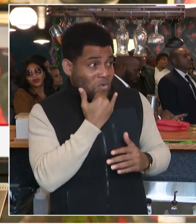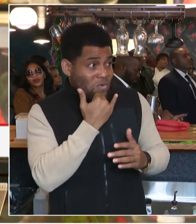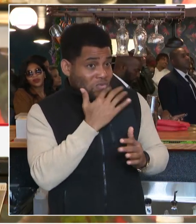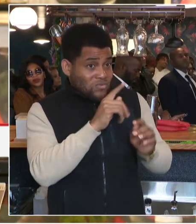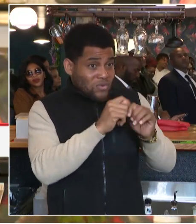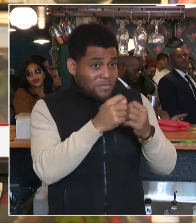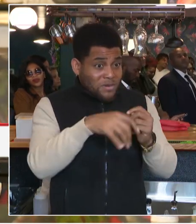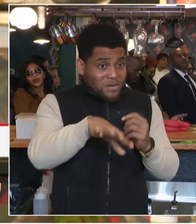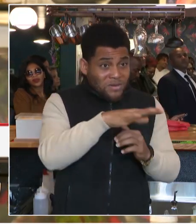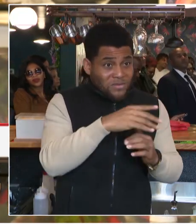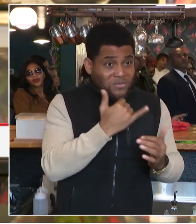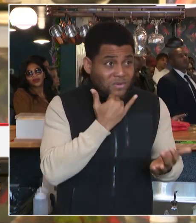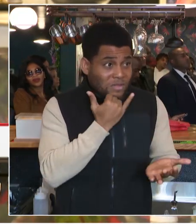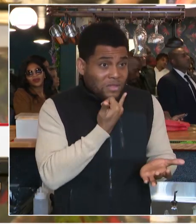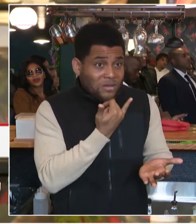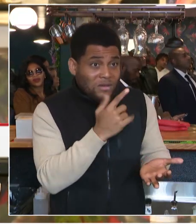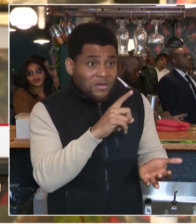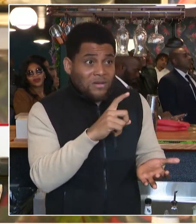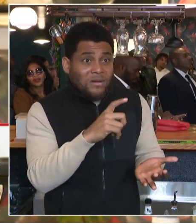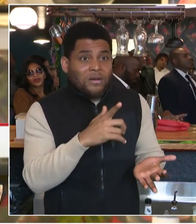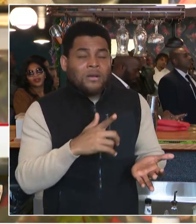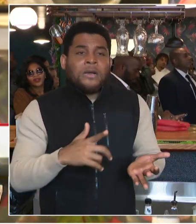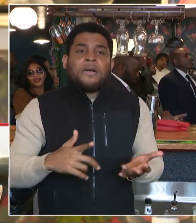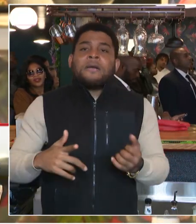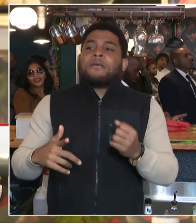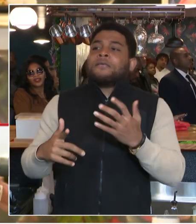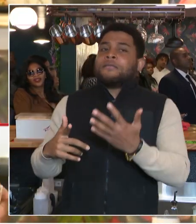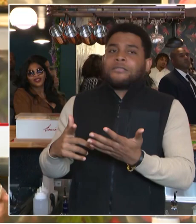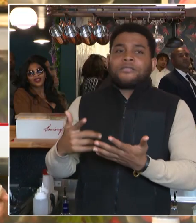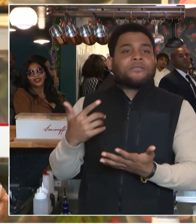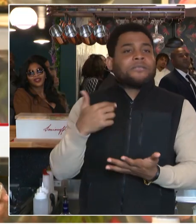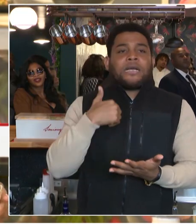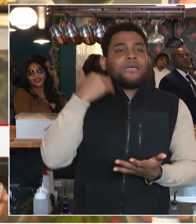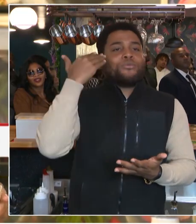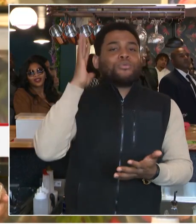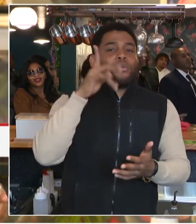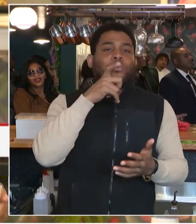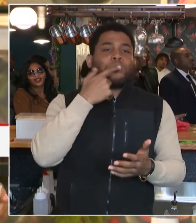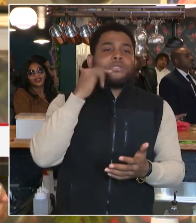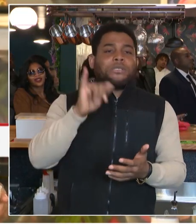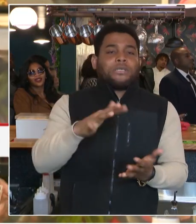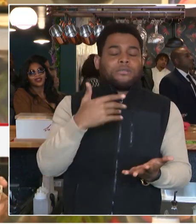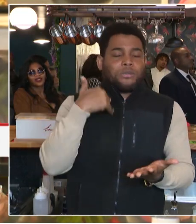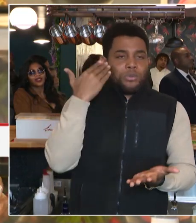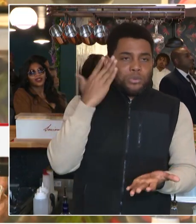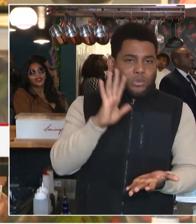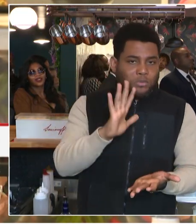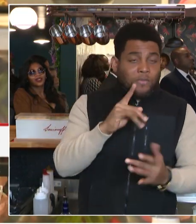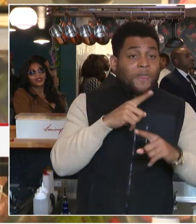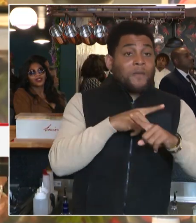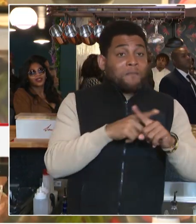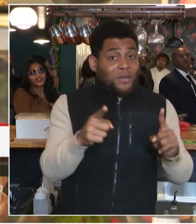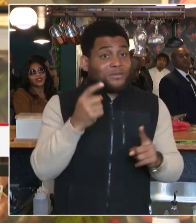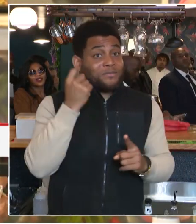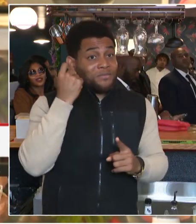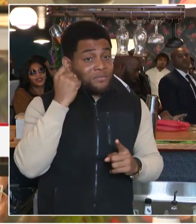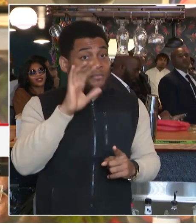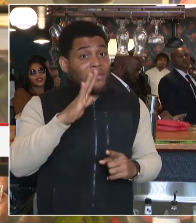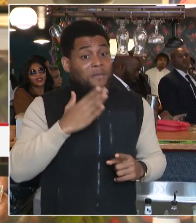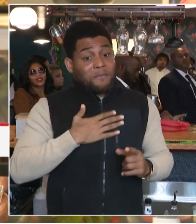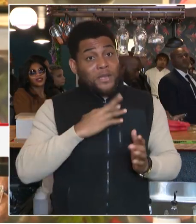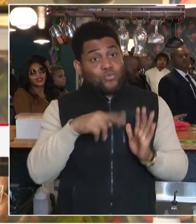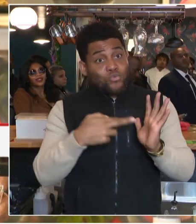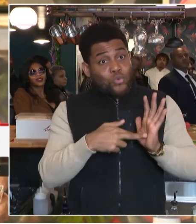I don't know who said that, but you know what my job was in that respect was to put a bill before the